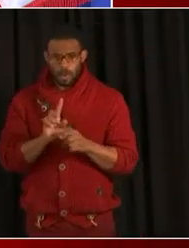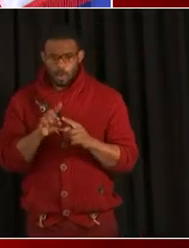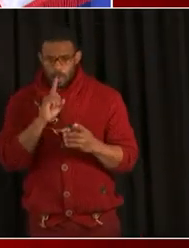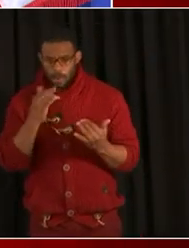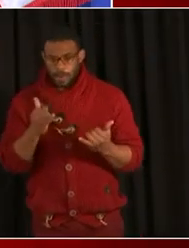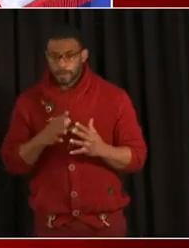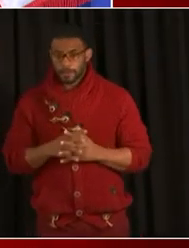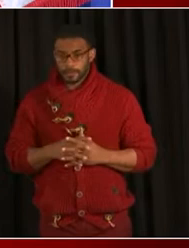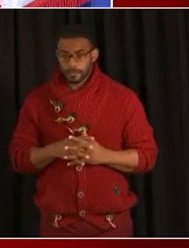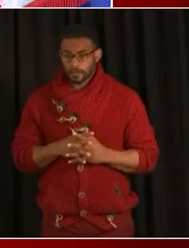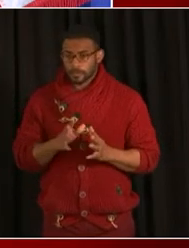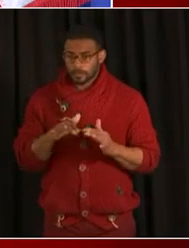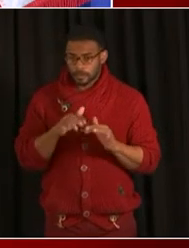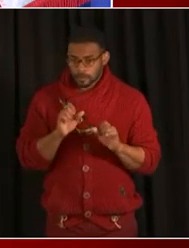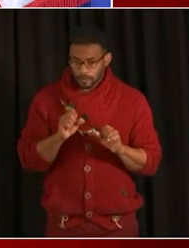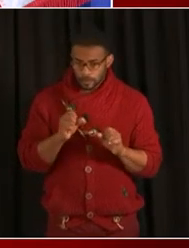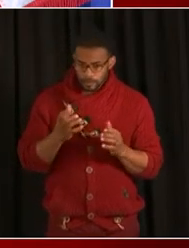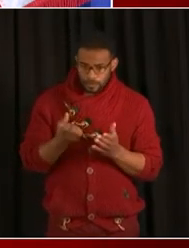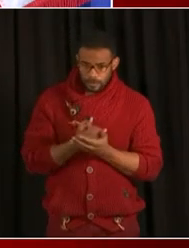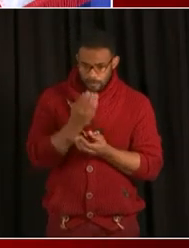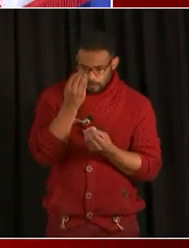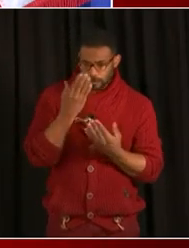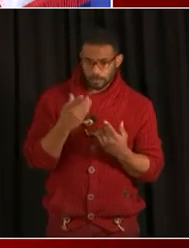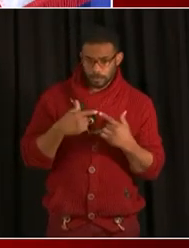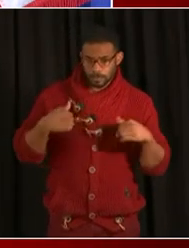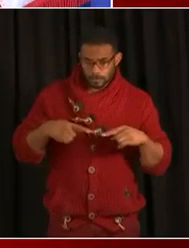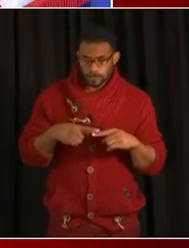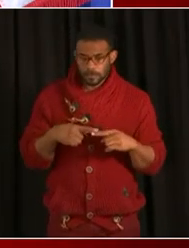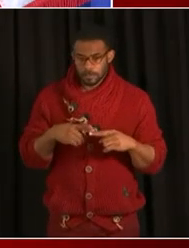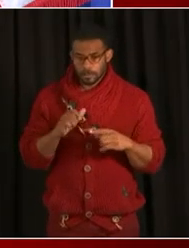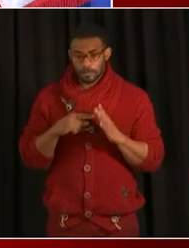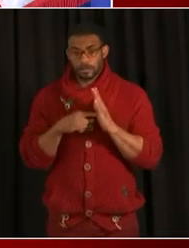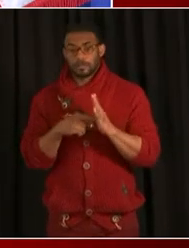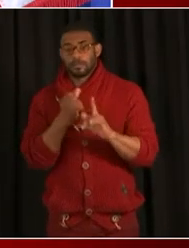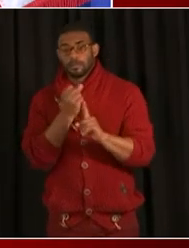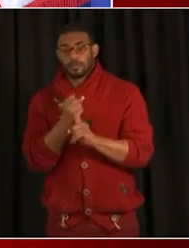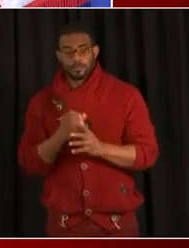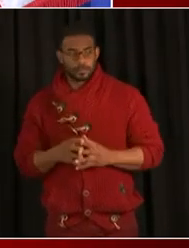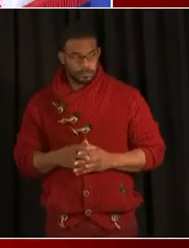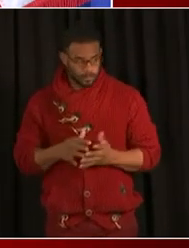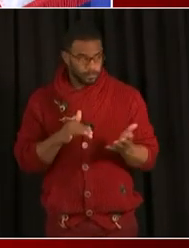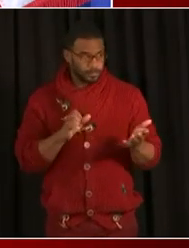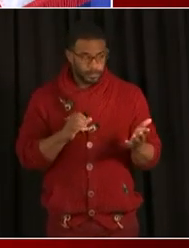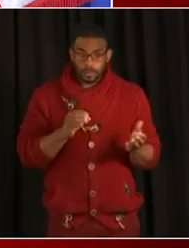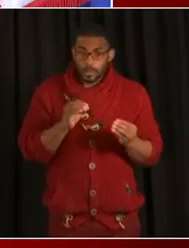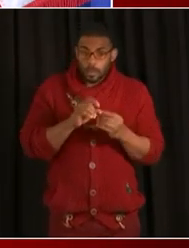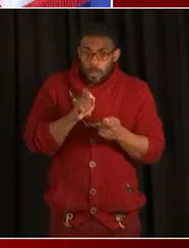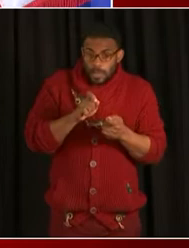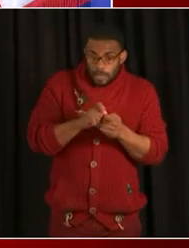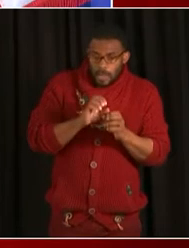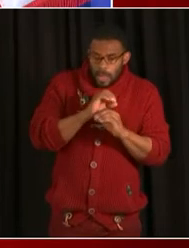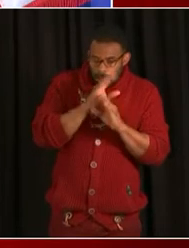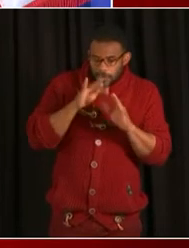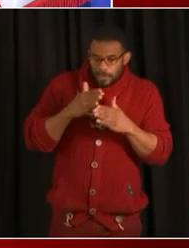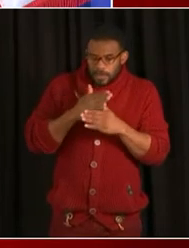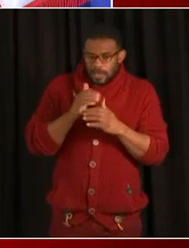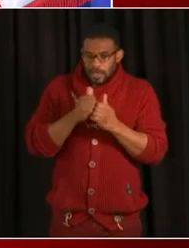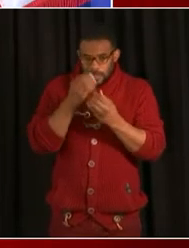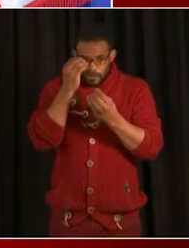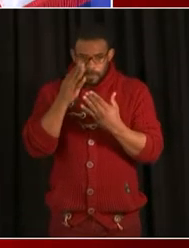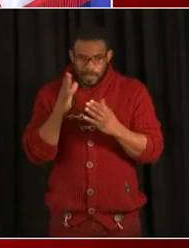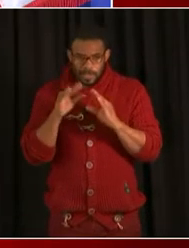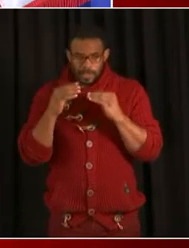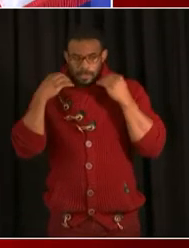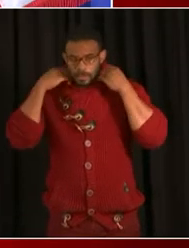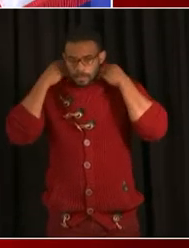pre-pandemic or where they are now, and how they can kind of get that information to us so they can show the impact. Yeah, so more details will obviously be shared in the